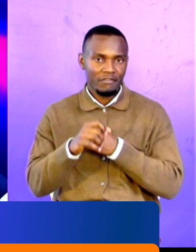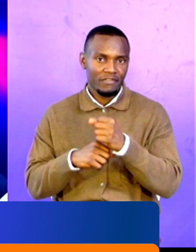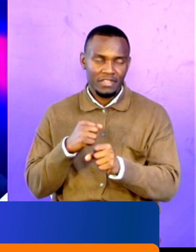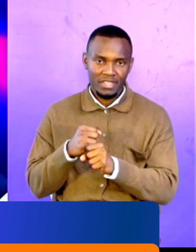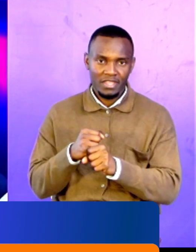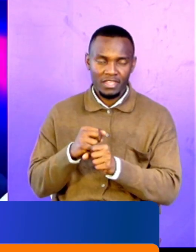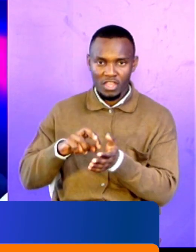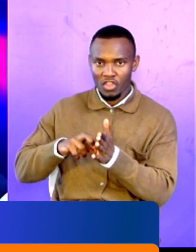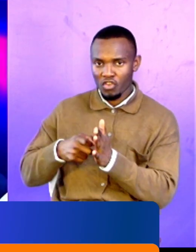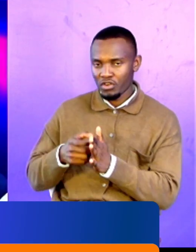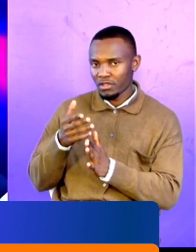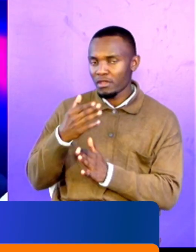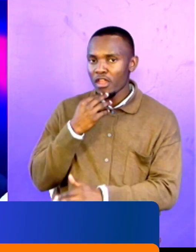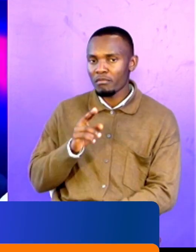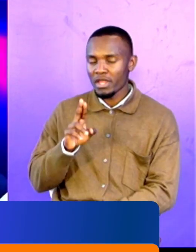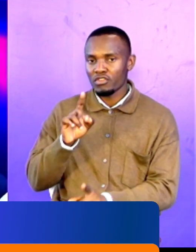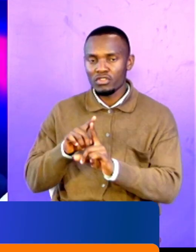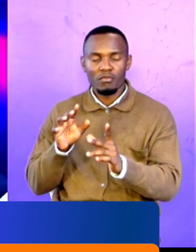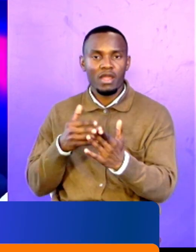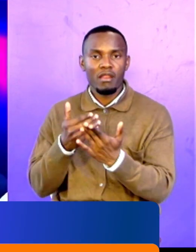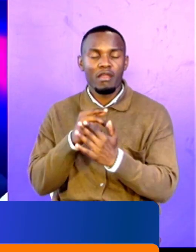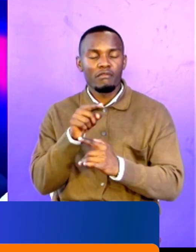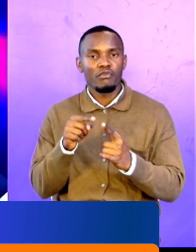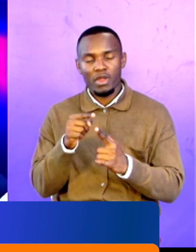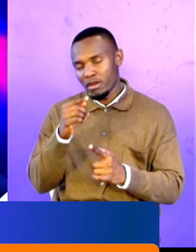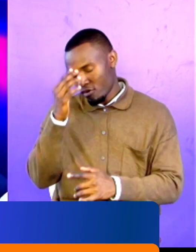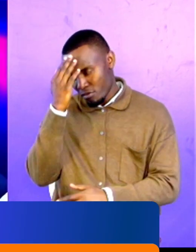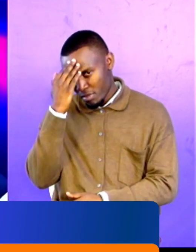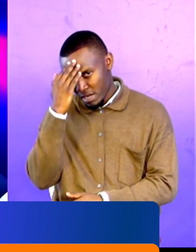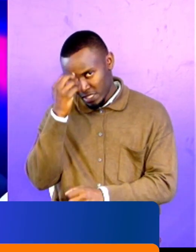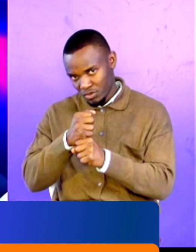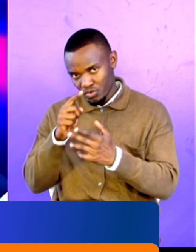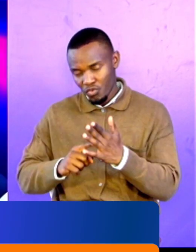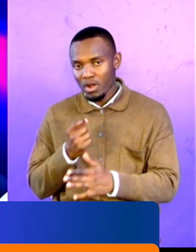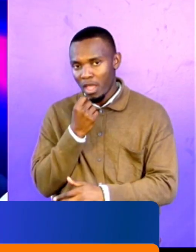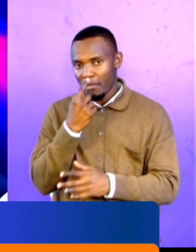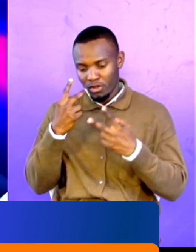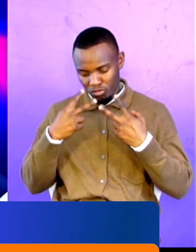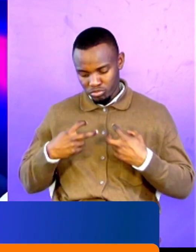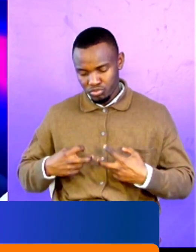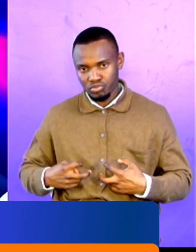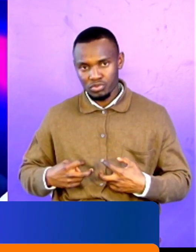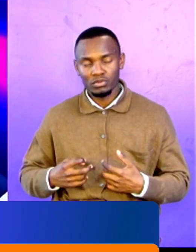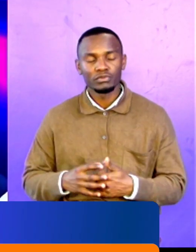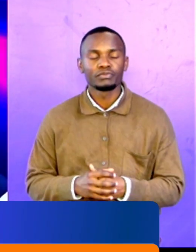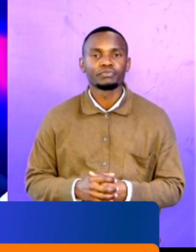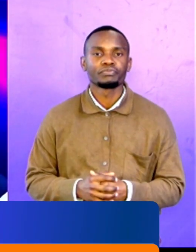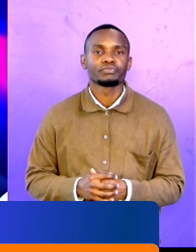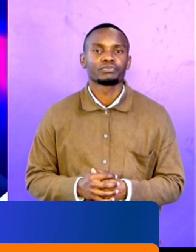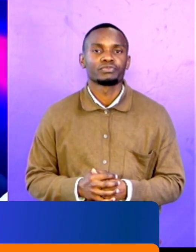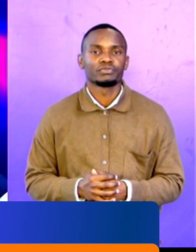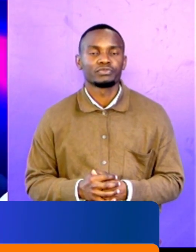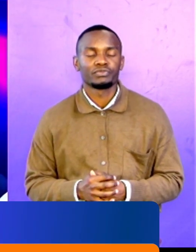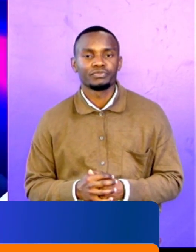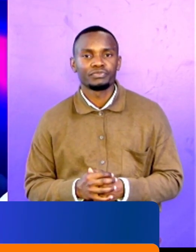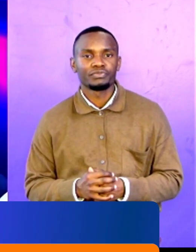and arrived in the UK early on Monday to undergo a medical at Carrington. That